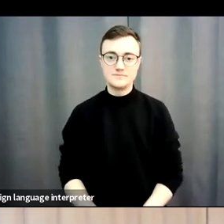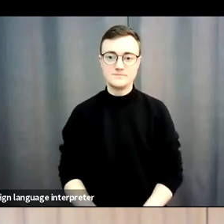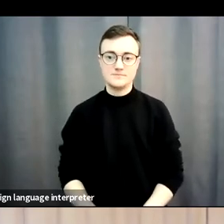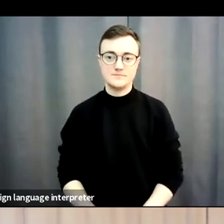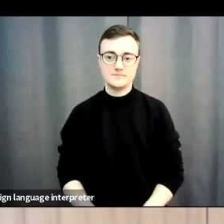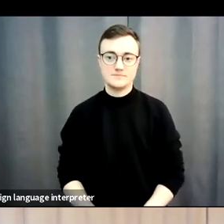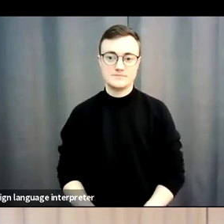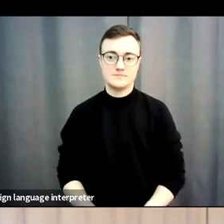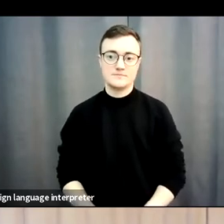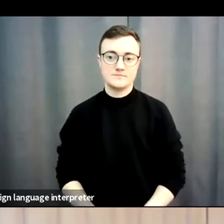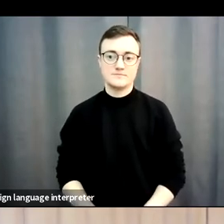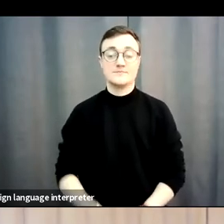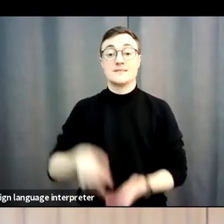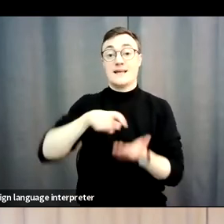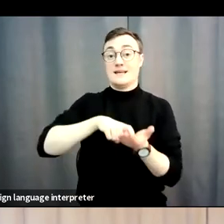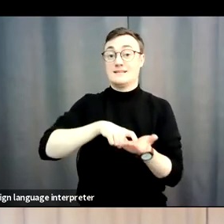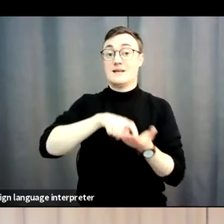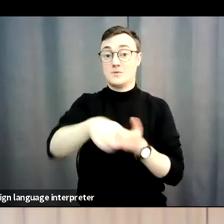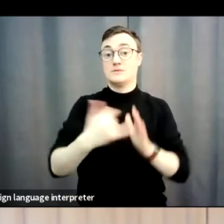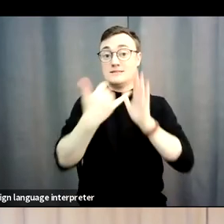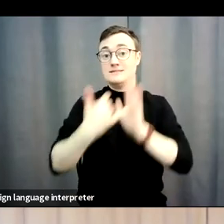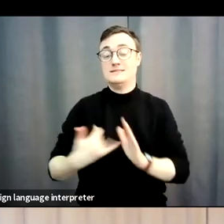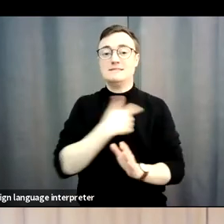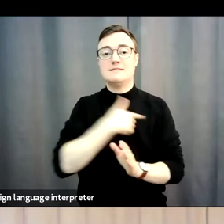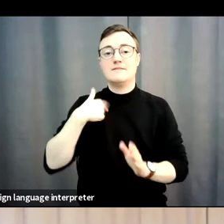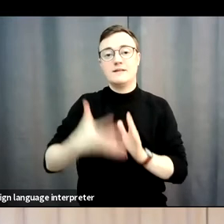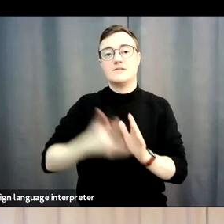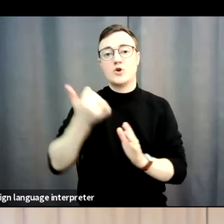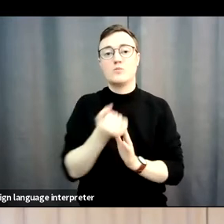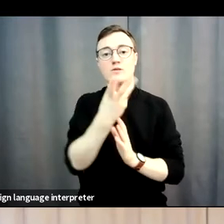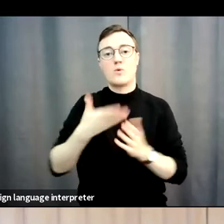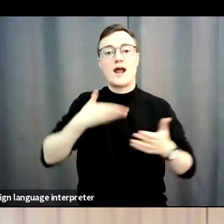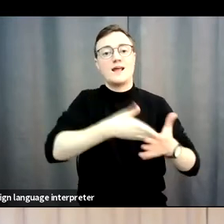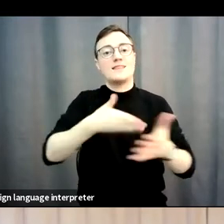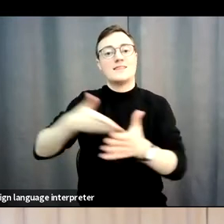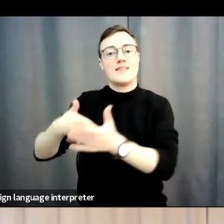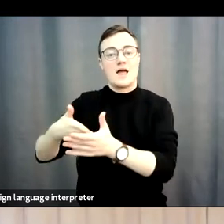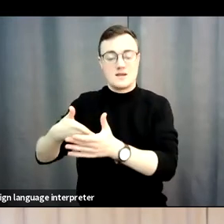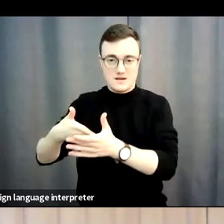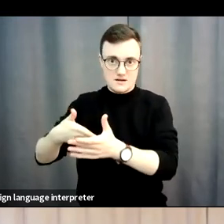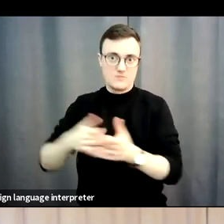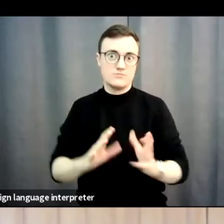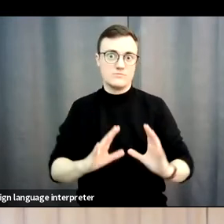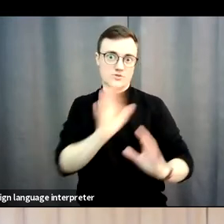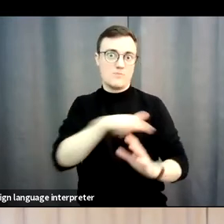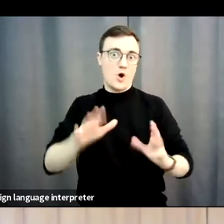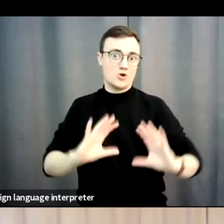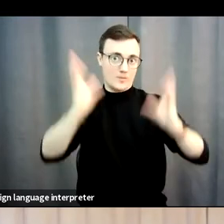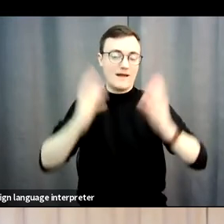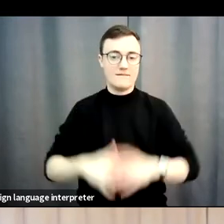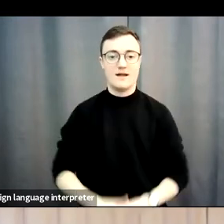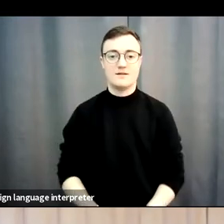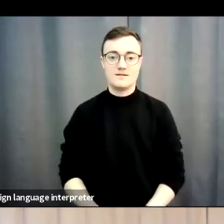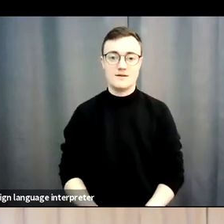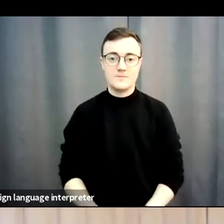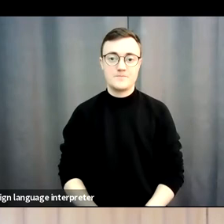In the report, we highlight some of the major barriers to participation that children and young people commonly encounter.